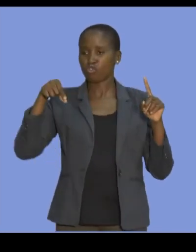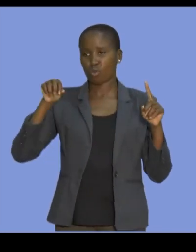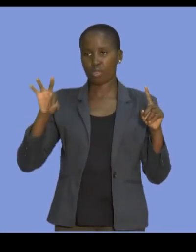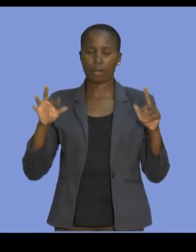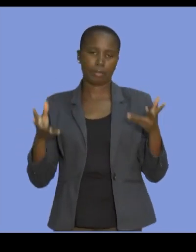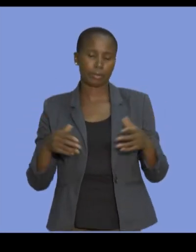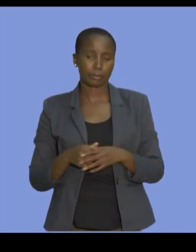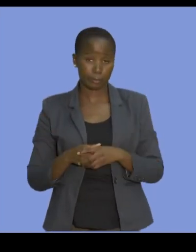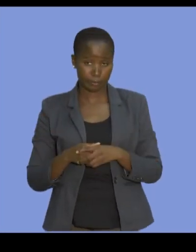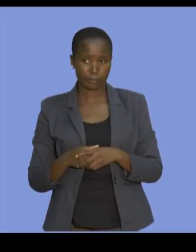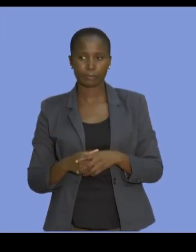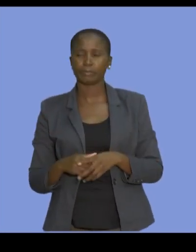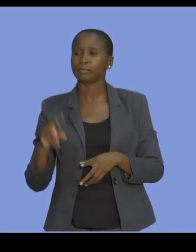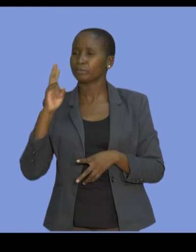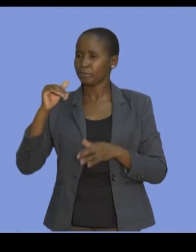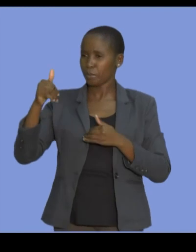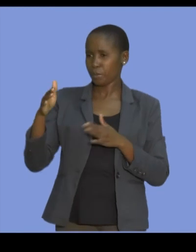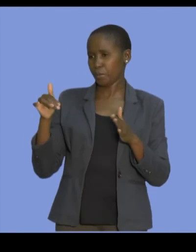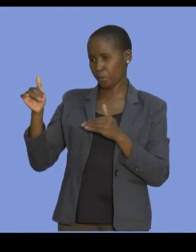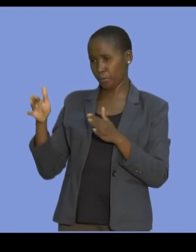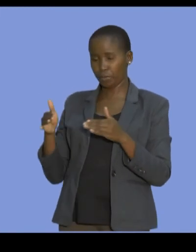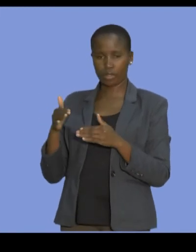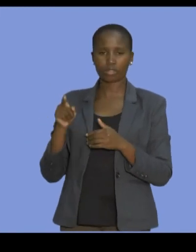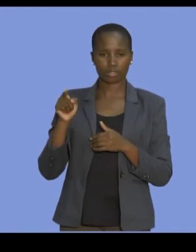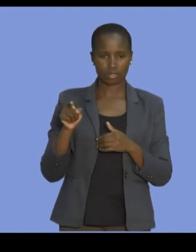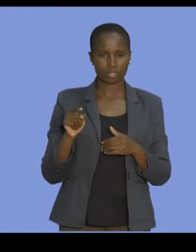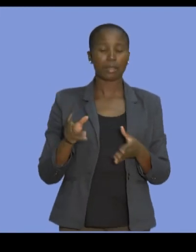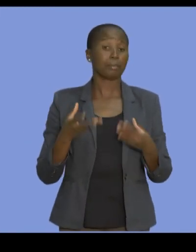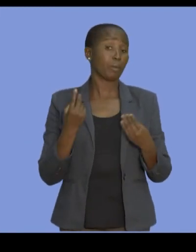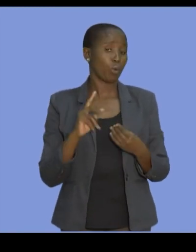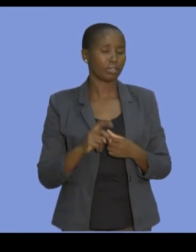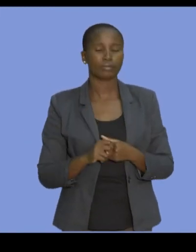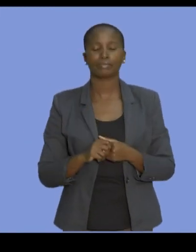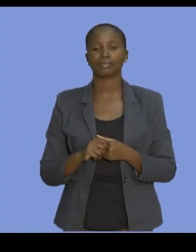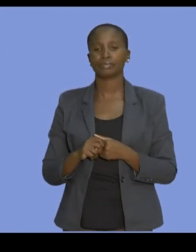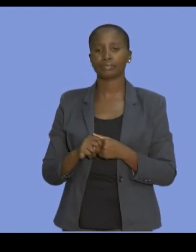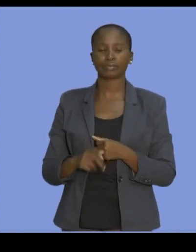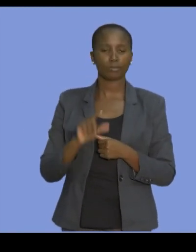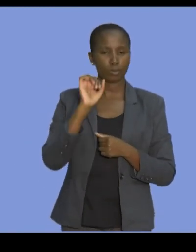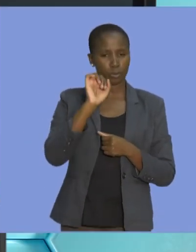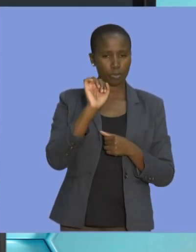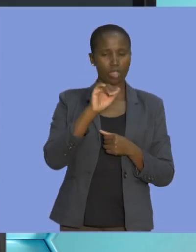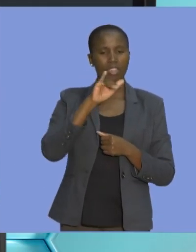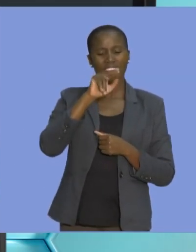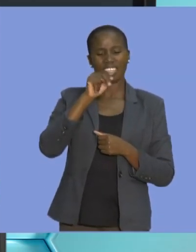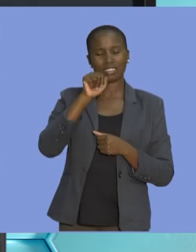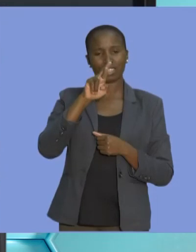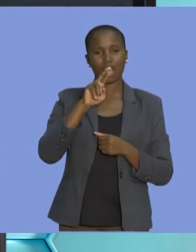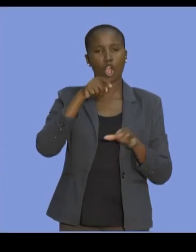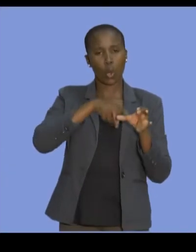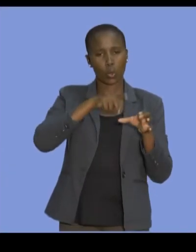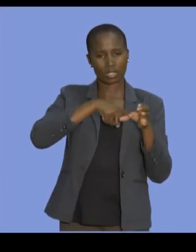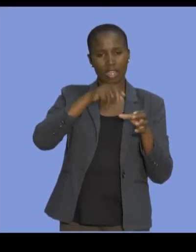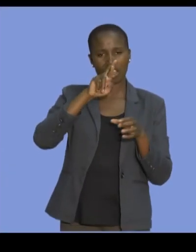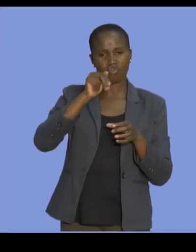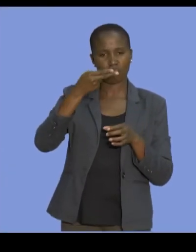And if you look at your box and whisker plot again, so your interquartile range will